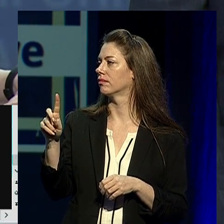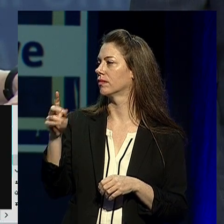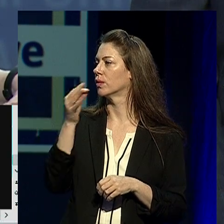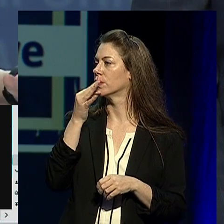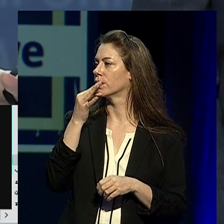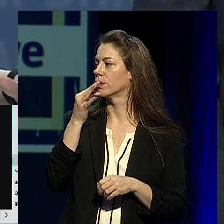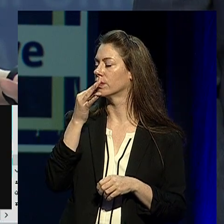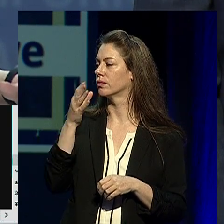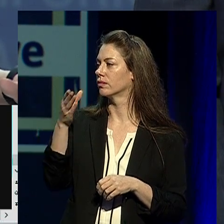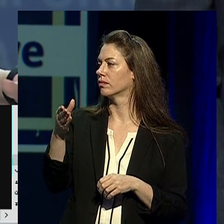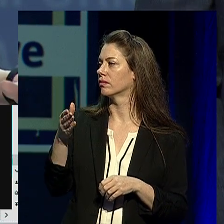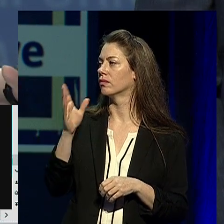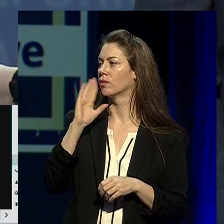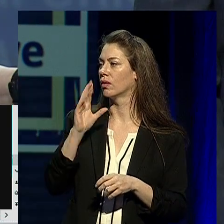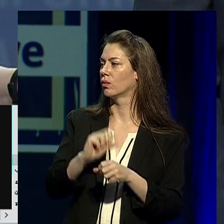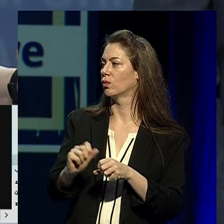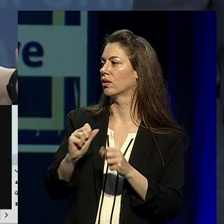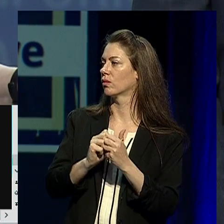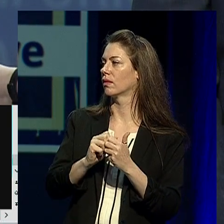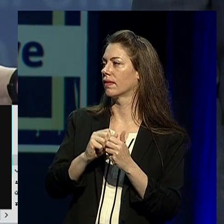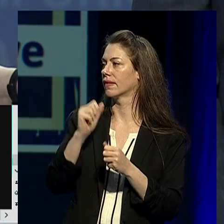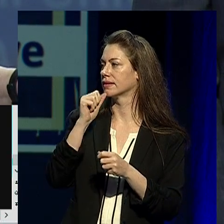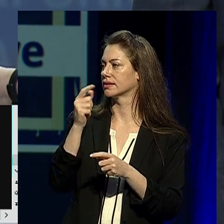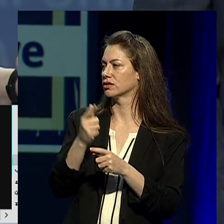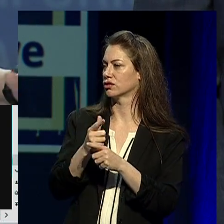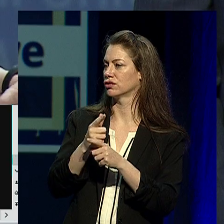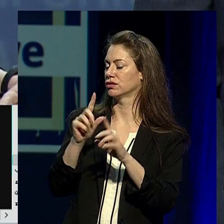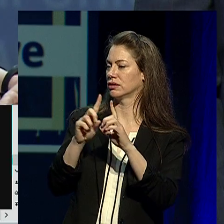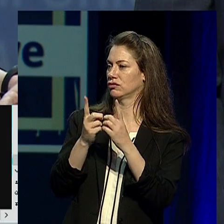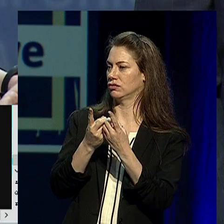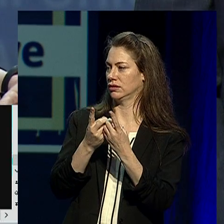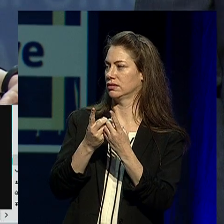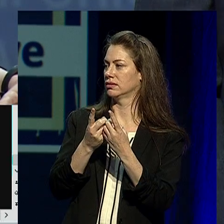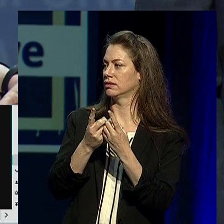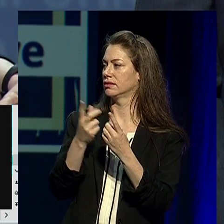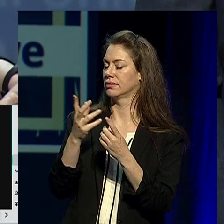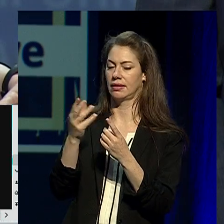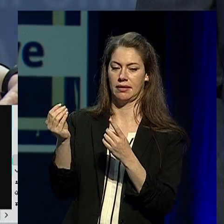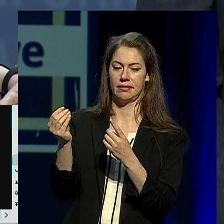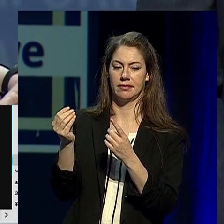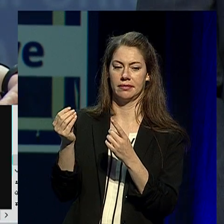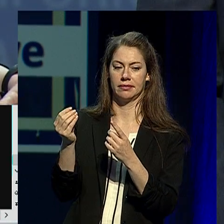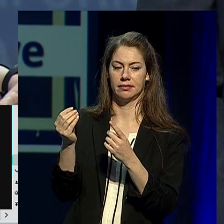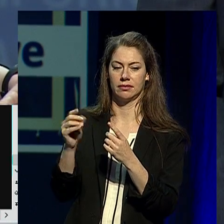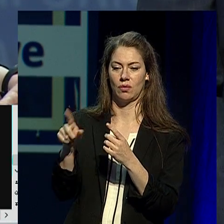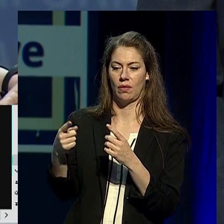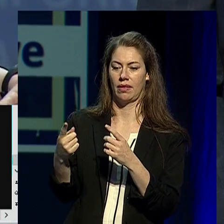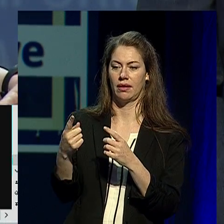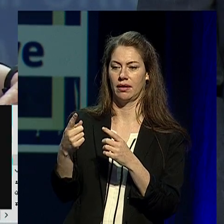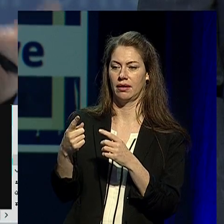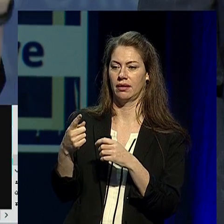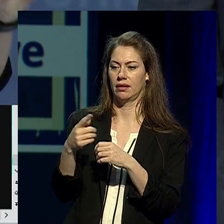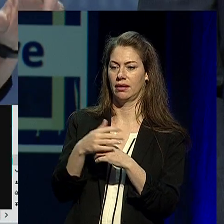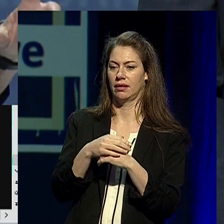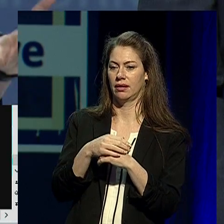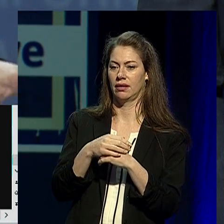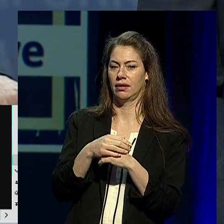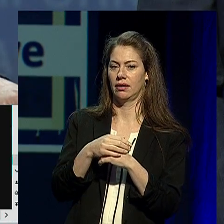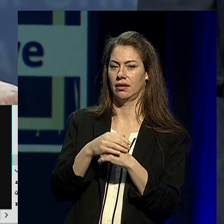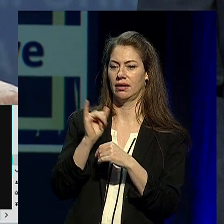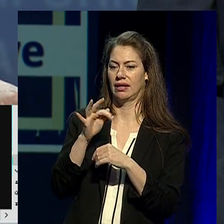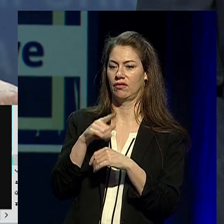up, I'm going to be working with sister districts, and only if you run, with